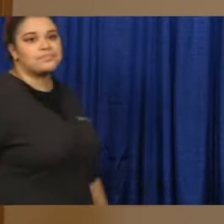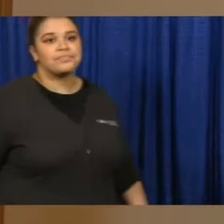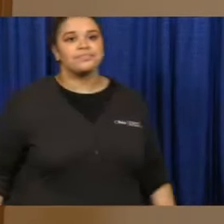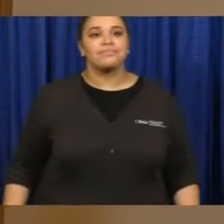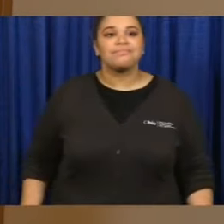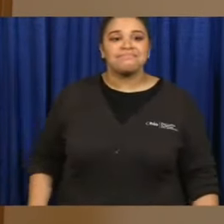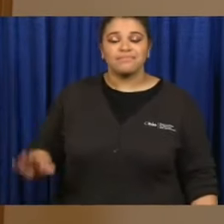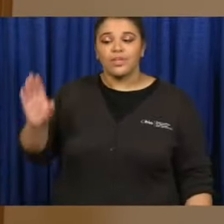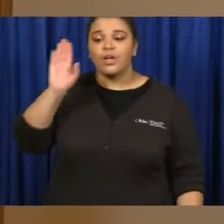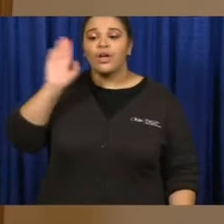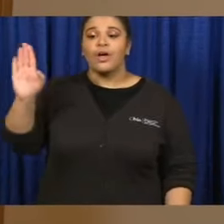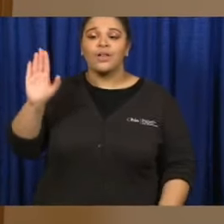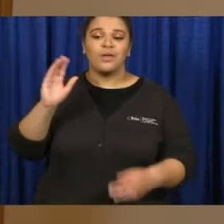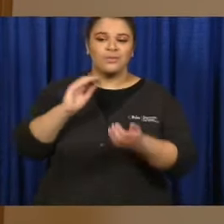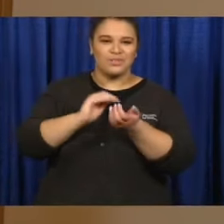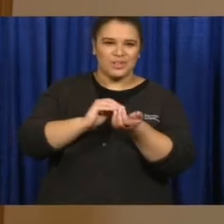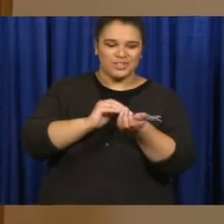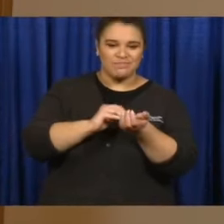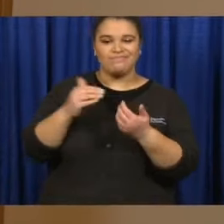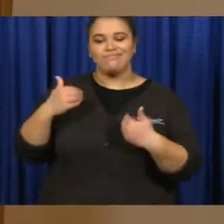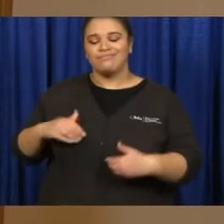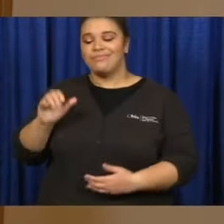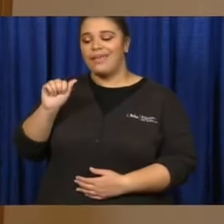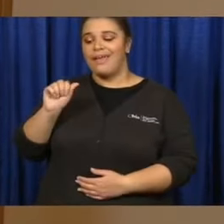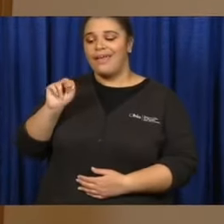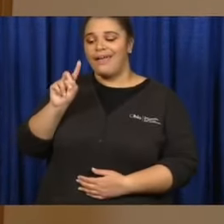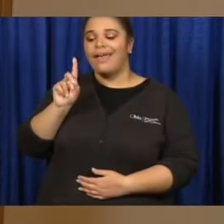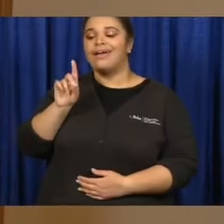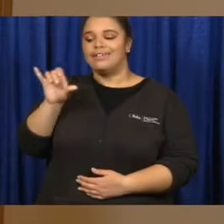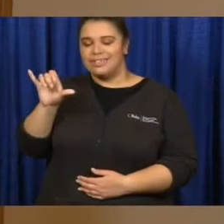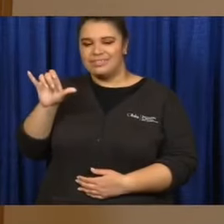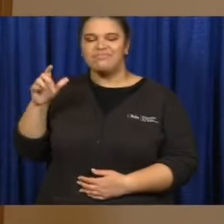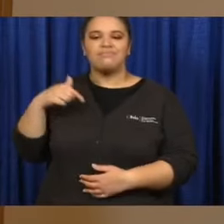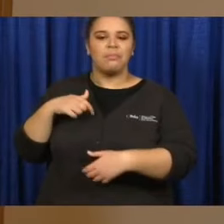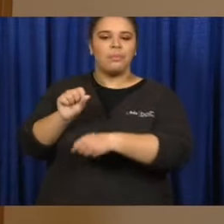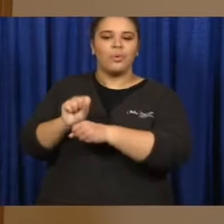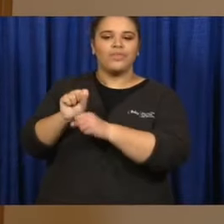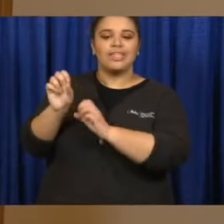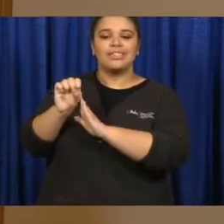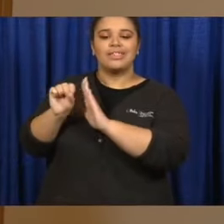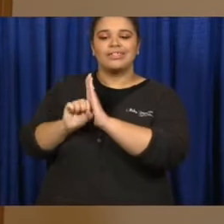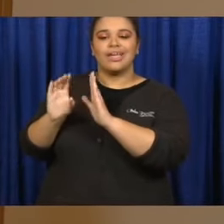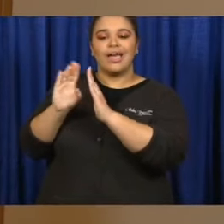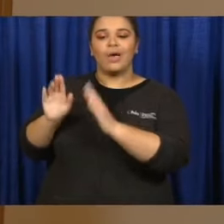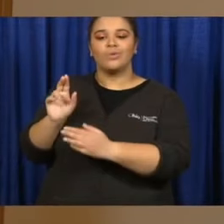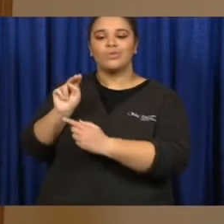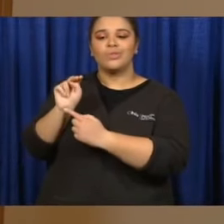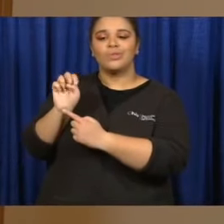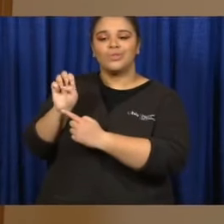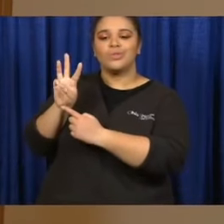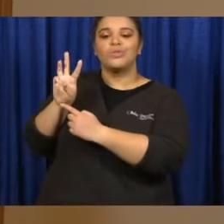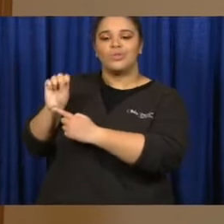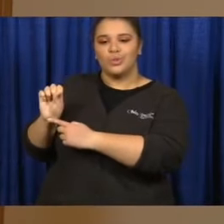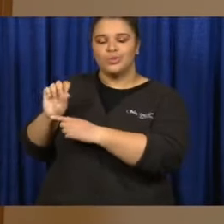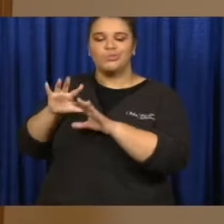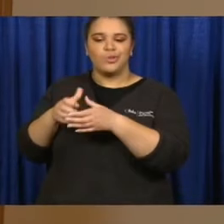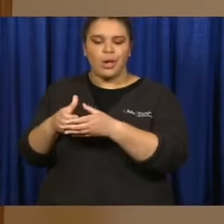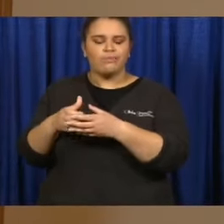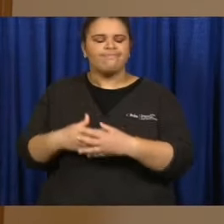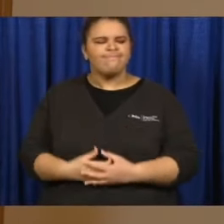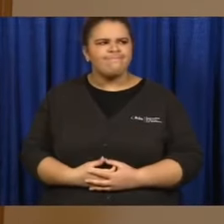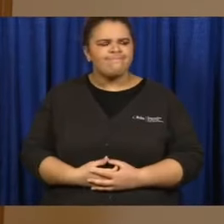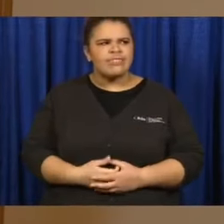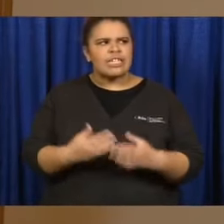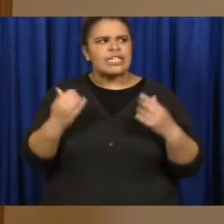Hi, Dr. Acton. Andy Chow with Ohio Public Radio and Television State House News Bureau. Hi, Andy. I'm wondering, with the effort to build